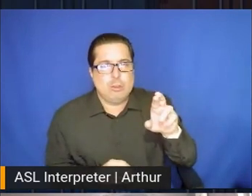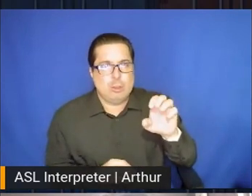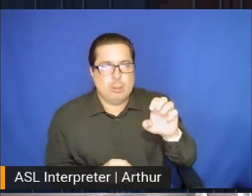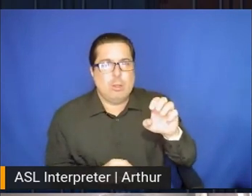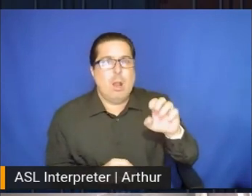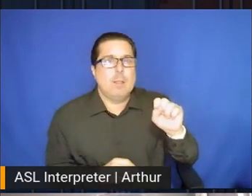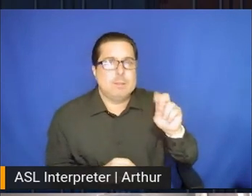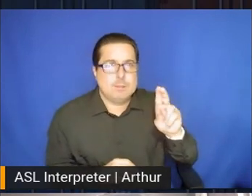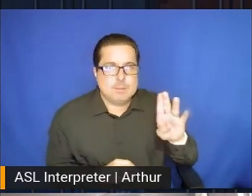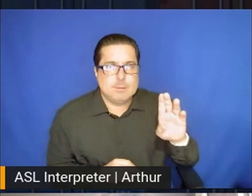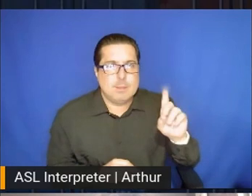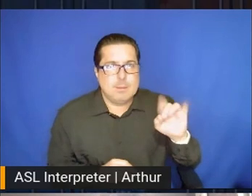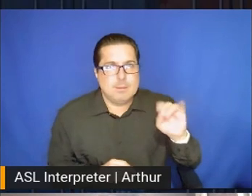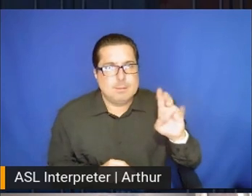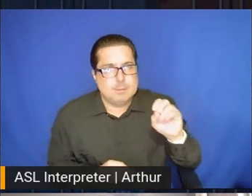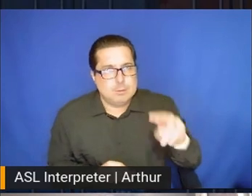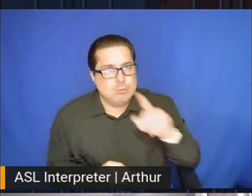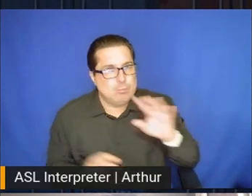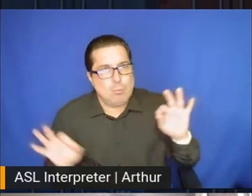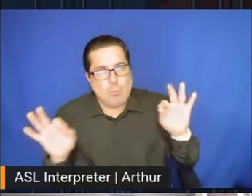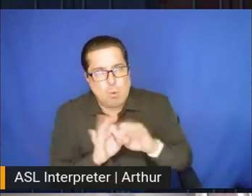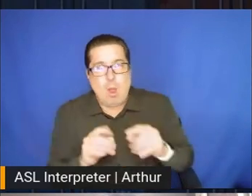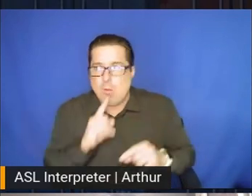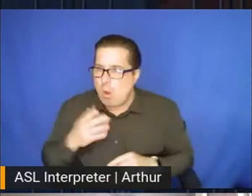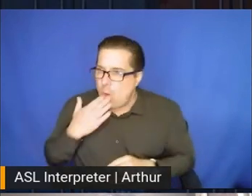Cool, thanks, Ali. So